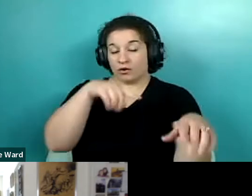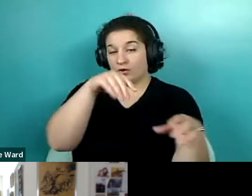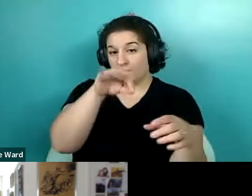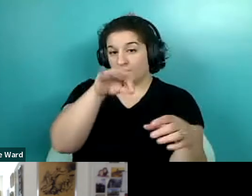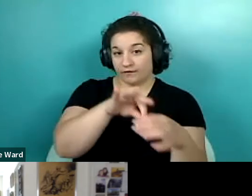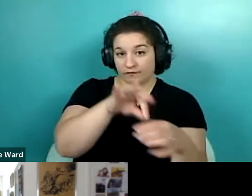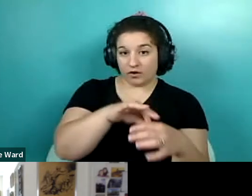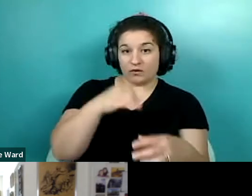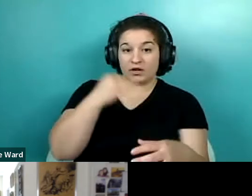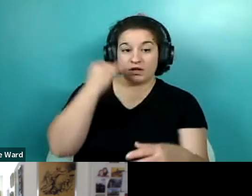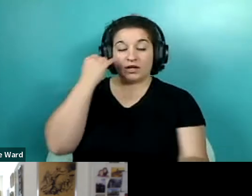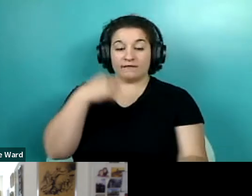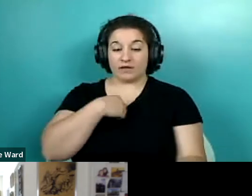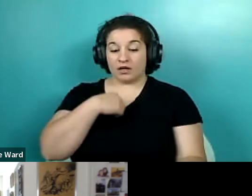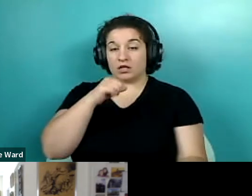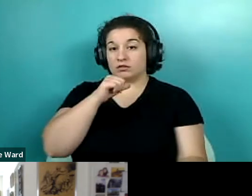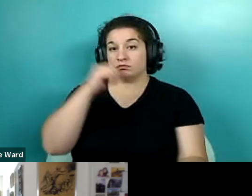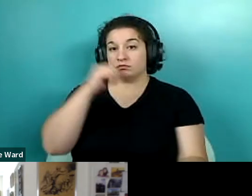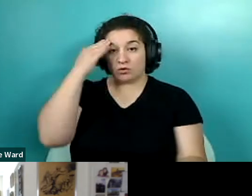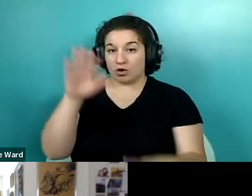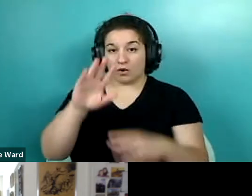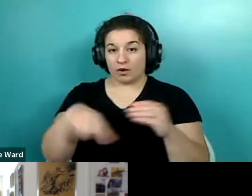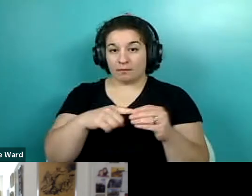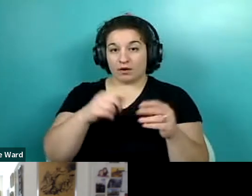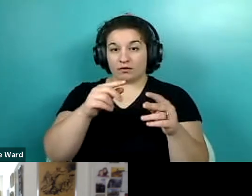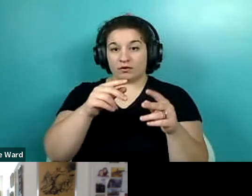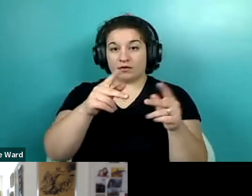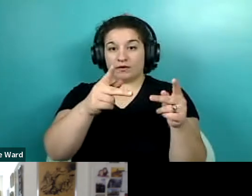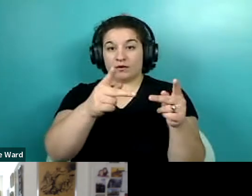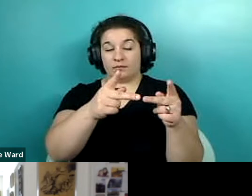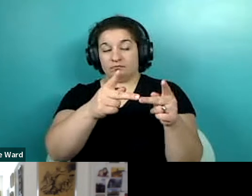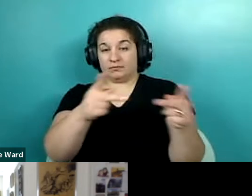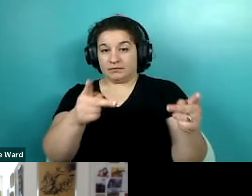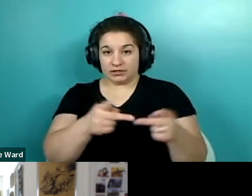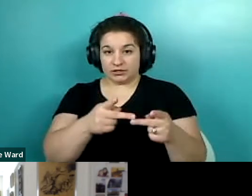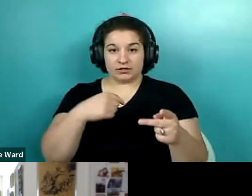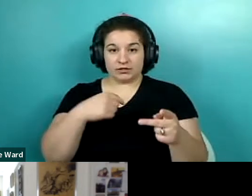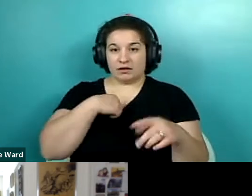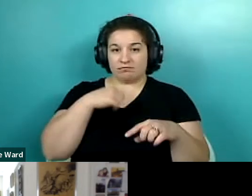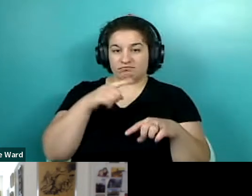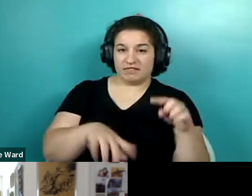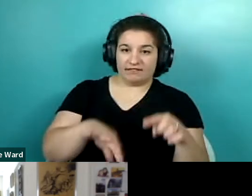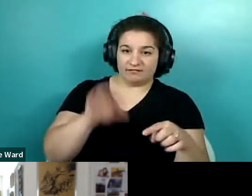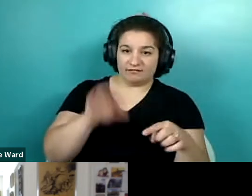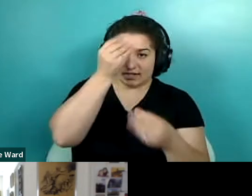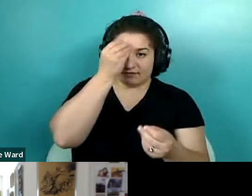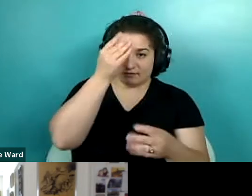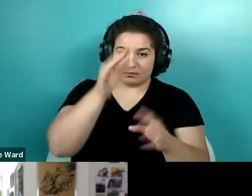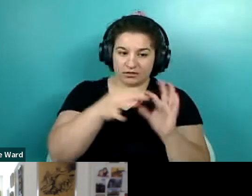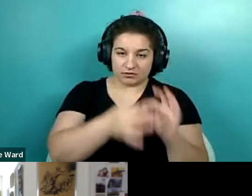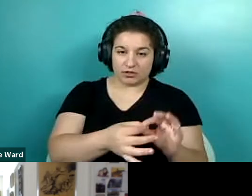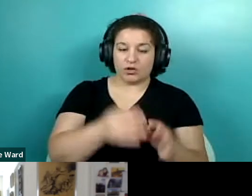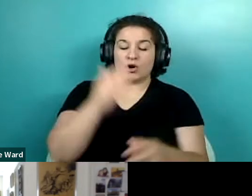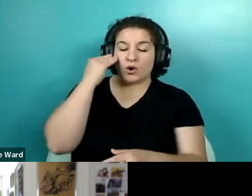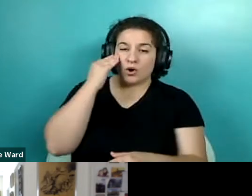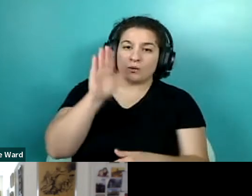know about a particular position, I'm not going to be able to find anything out there. So knowing your rights, knowing why it's